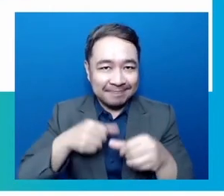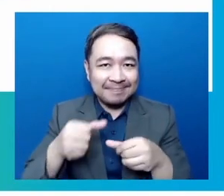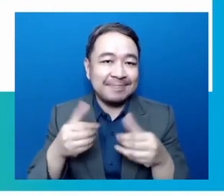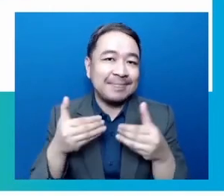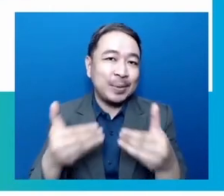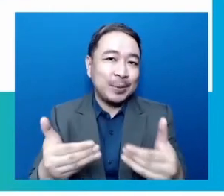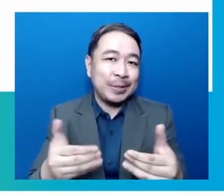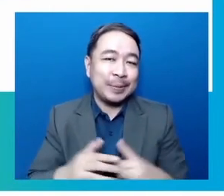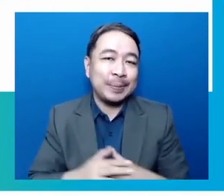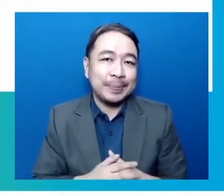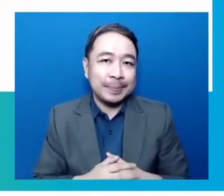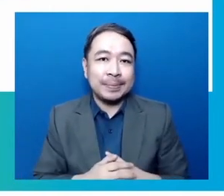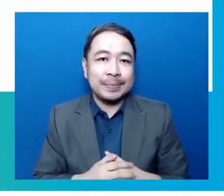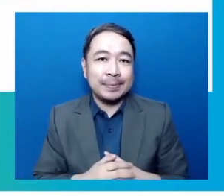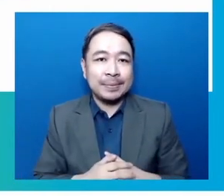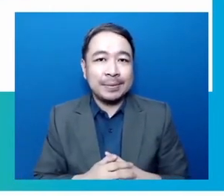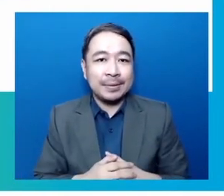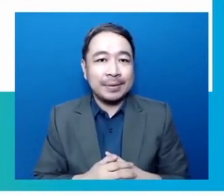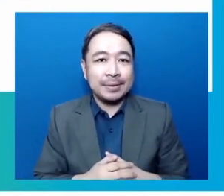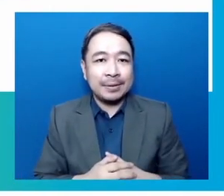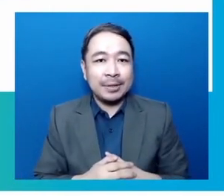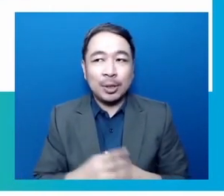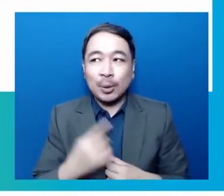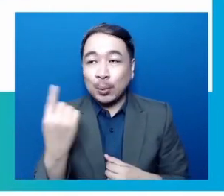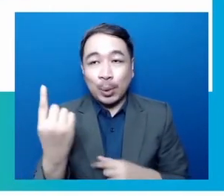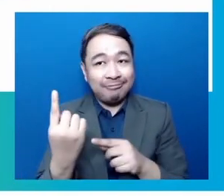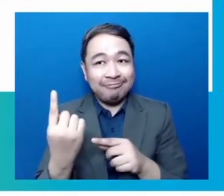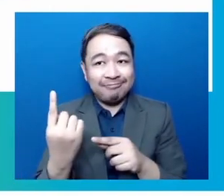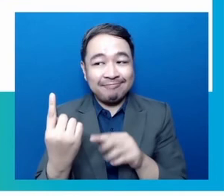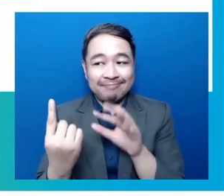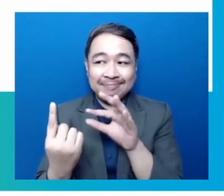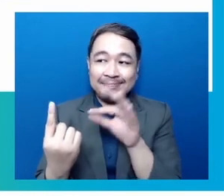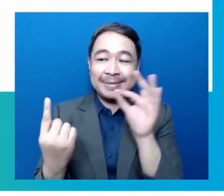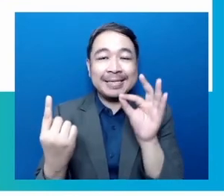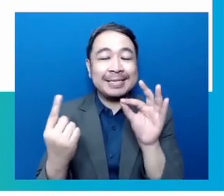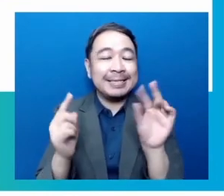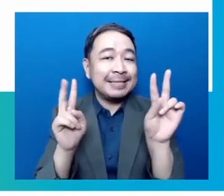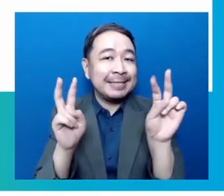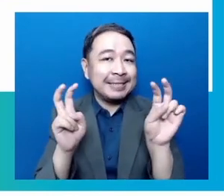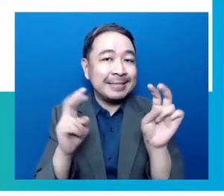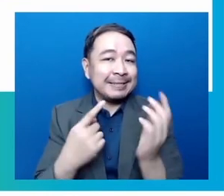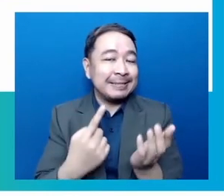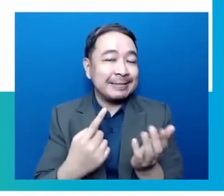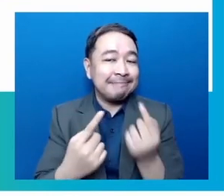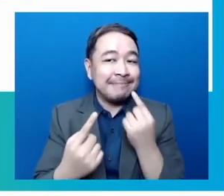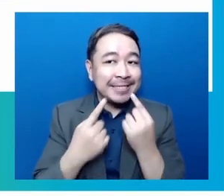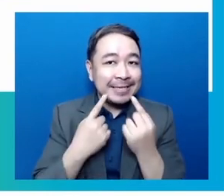One of the things we have discussed is the things we want to see,